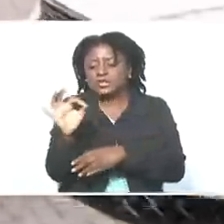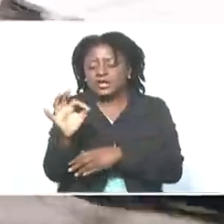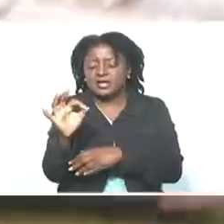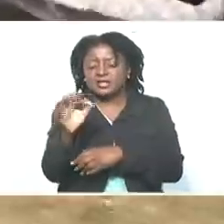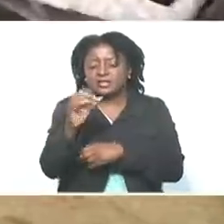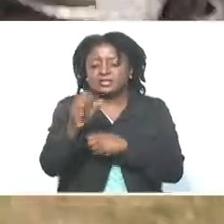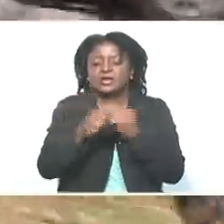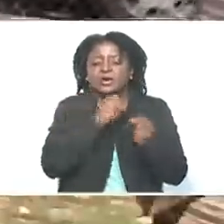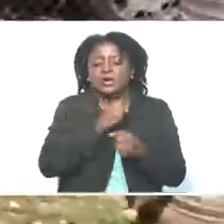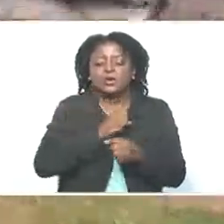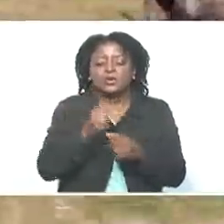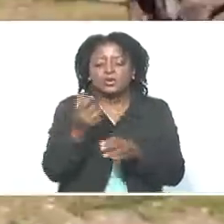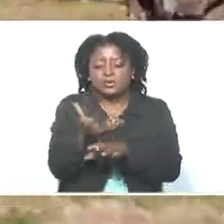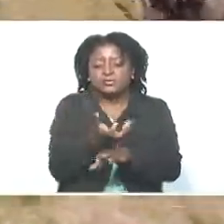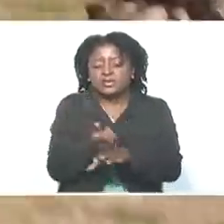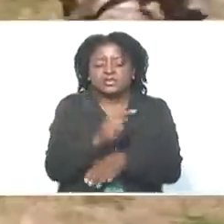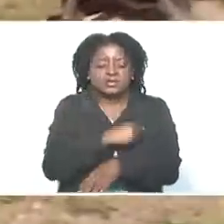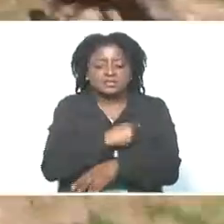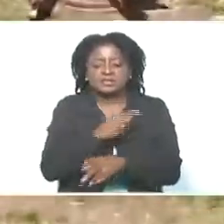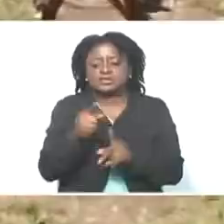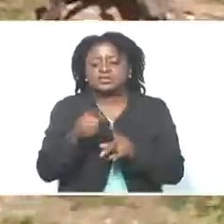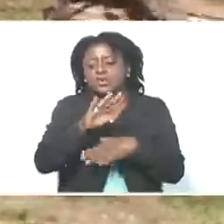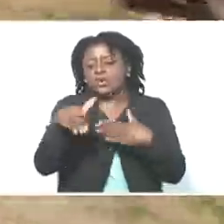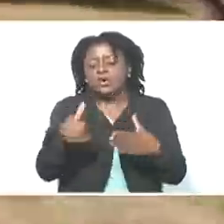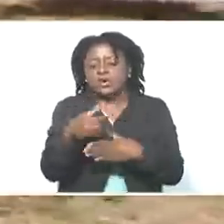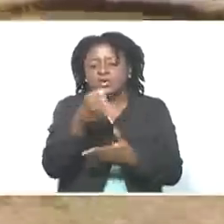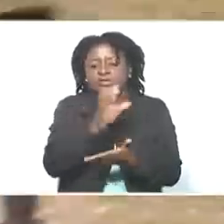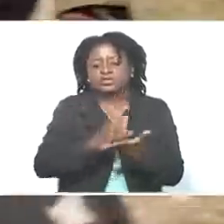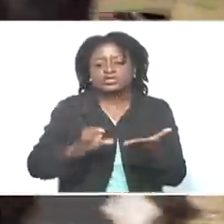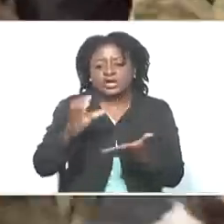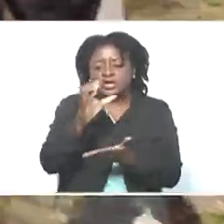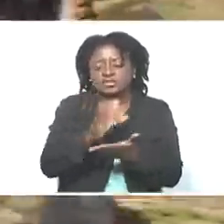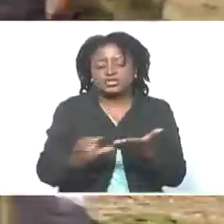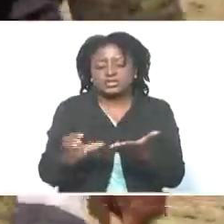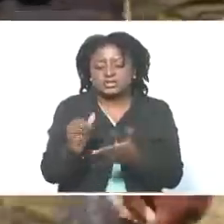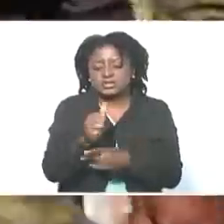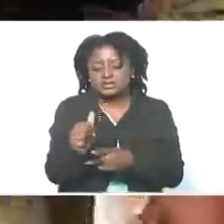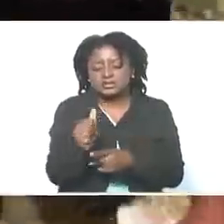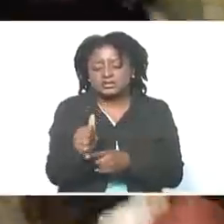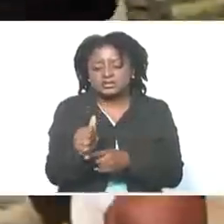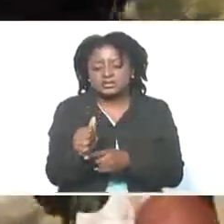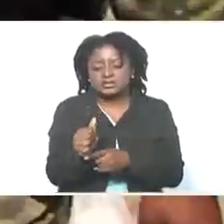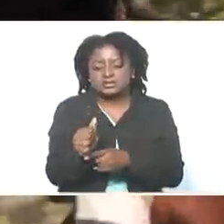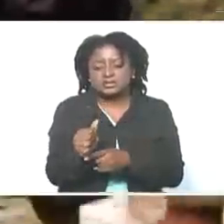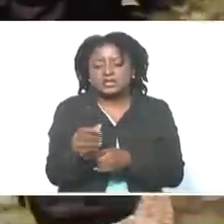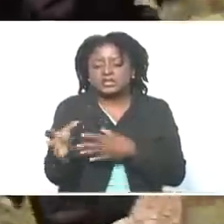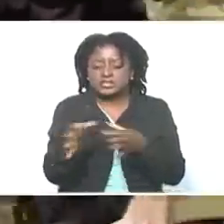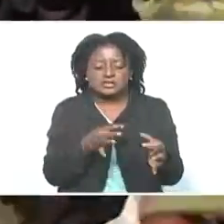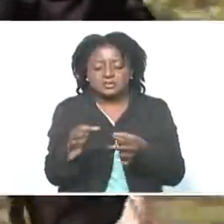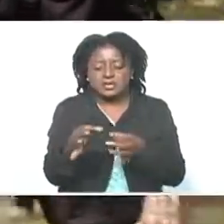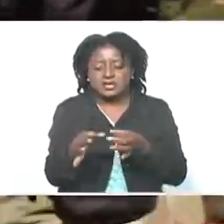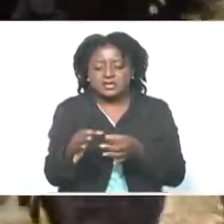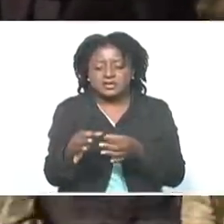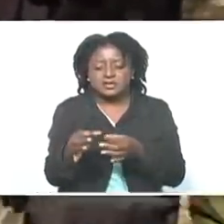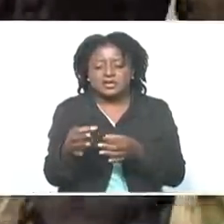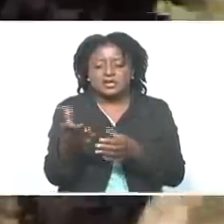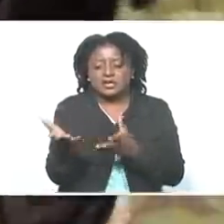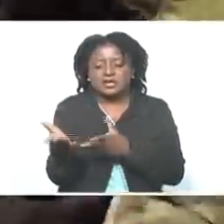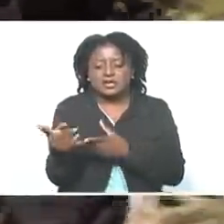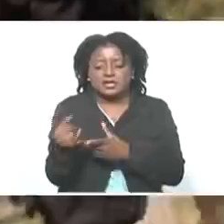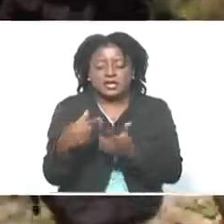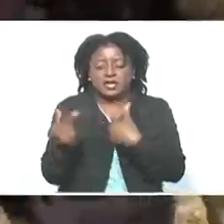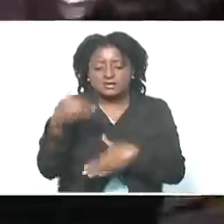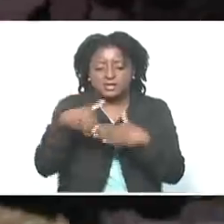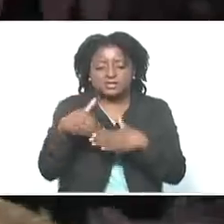pleaded guilty to all charges. The facts of the case, as read by the prosecutor, explain that the accused entered the country on Tuesday